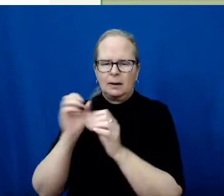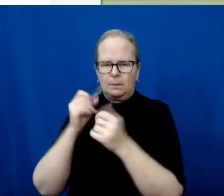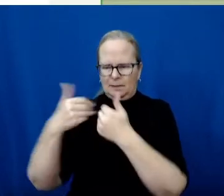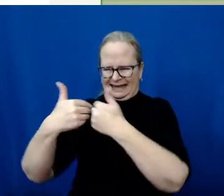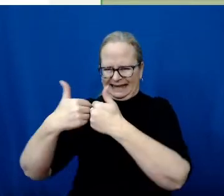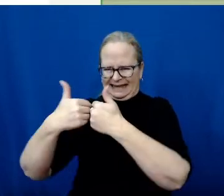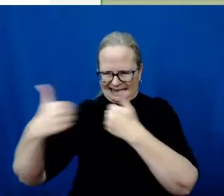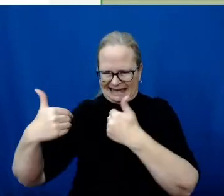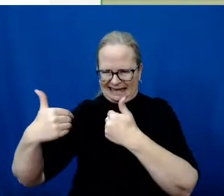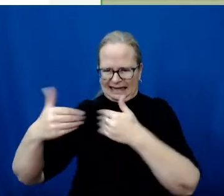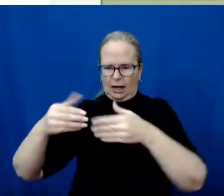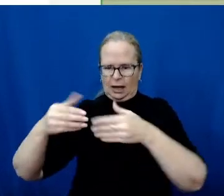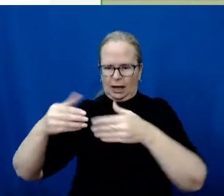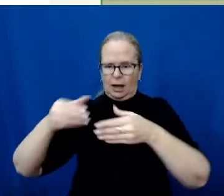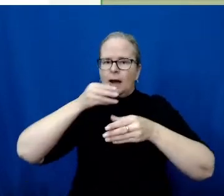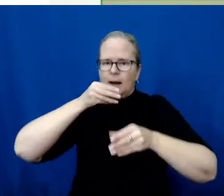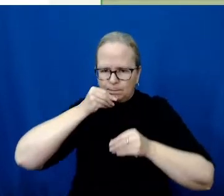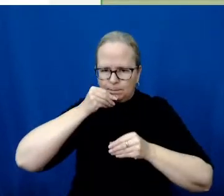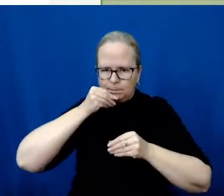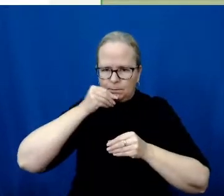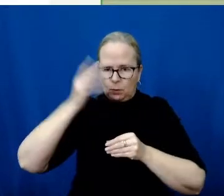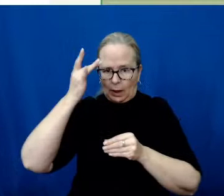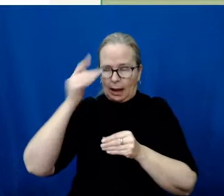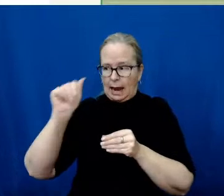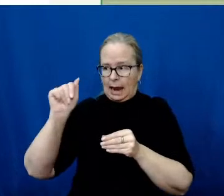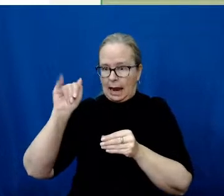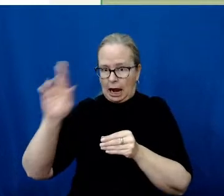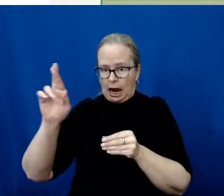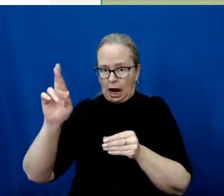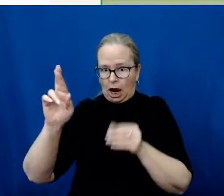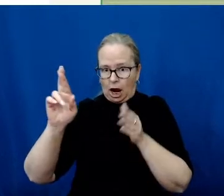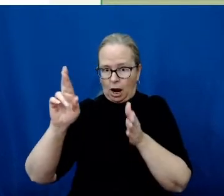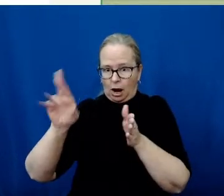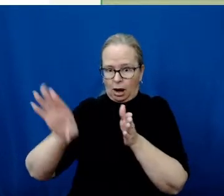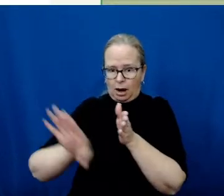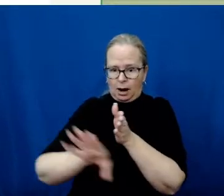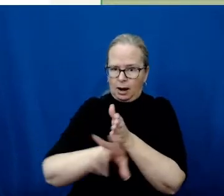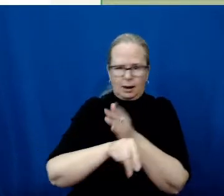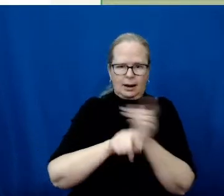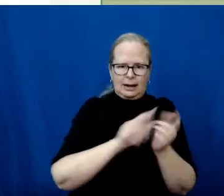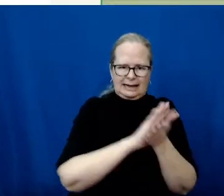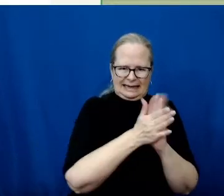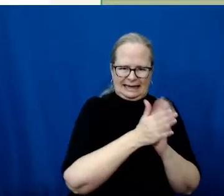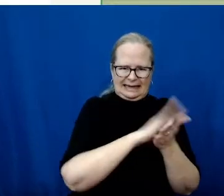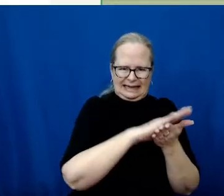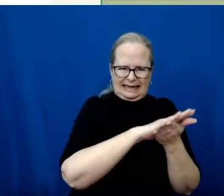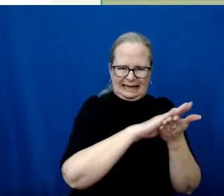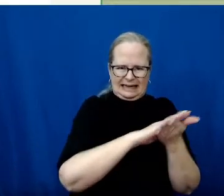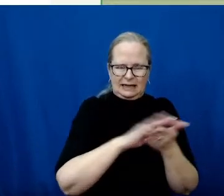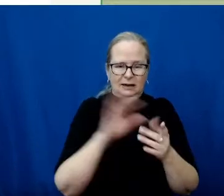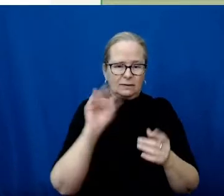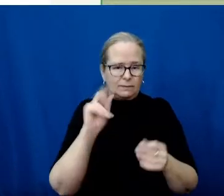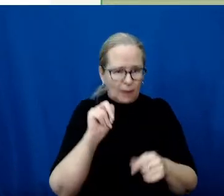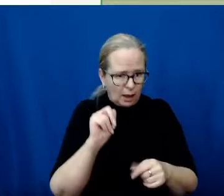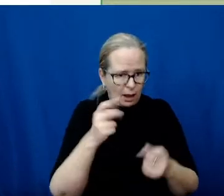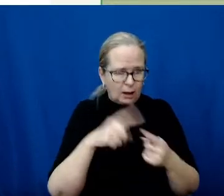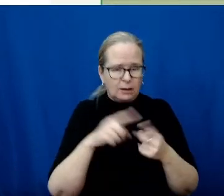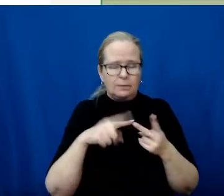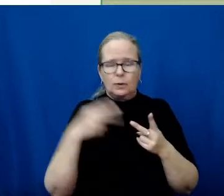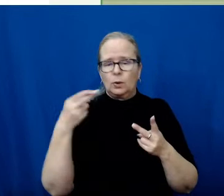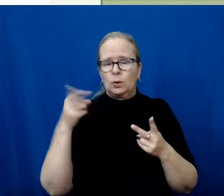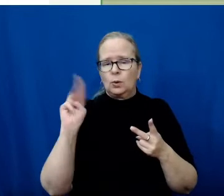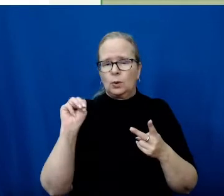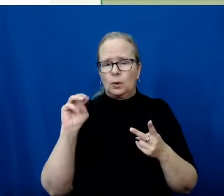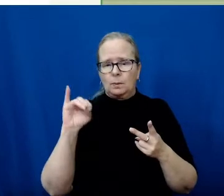the fan, humidifier, the electric heater, and the CO2 sensors. So if you can, if you're on a limited